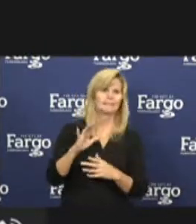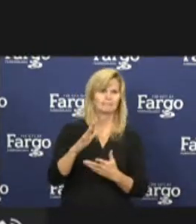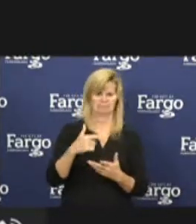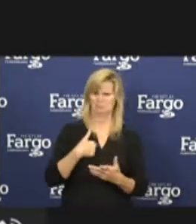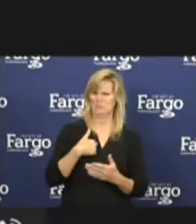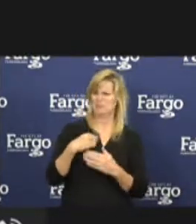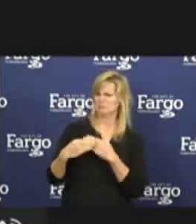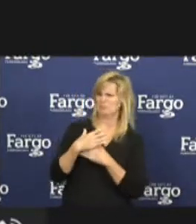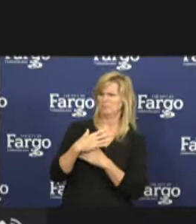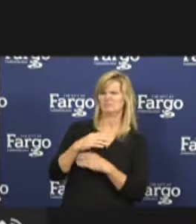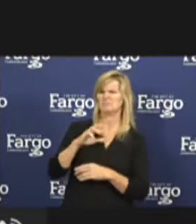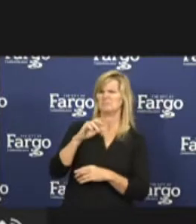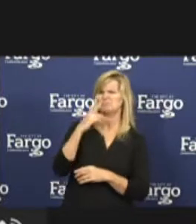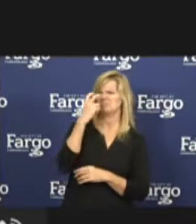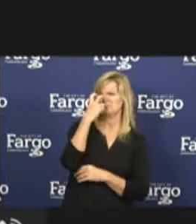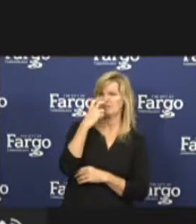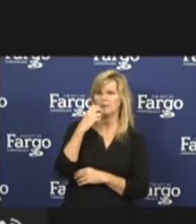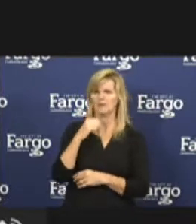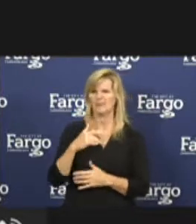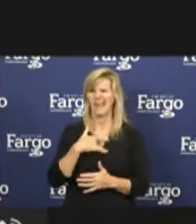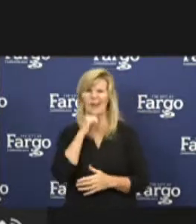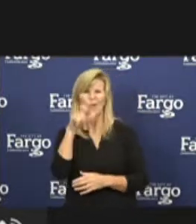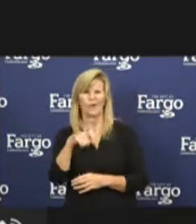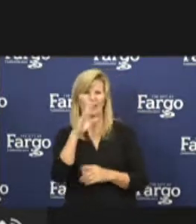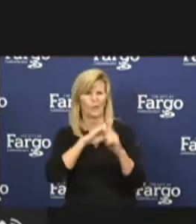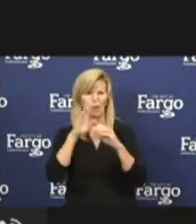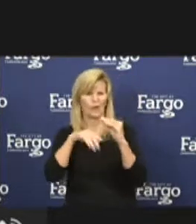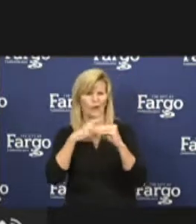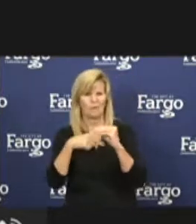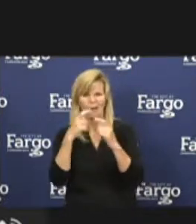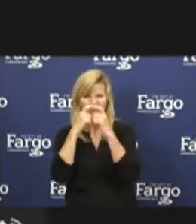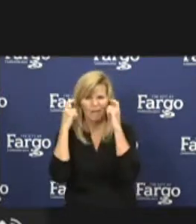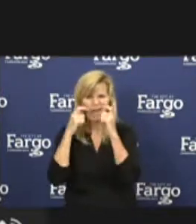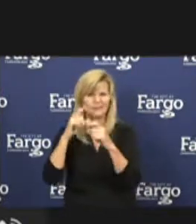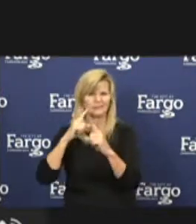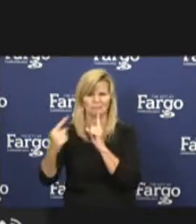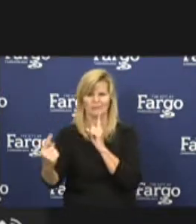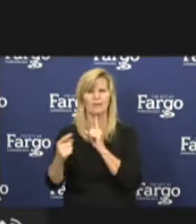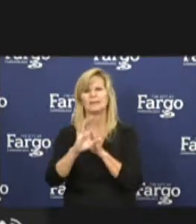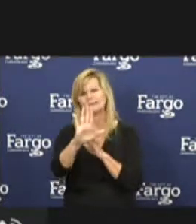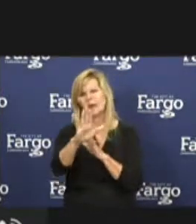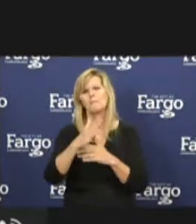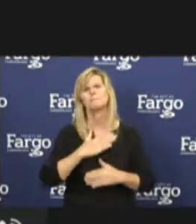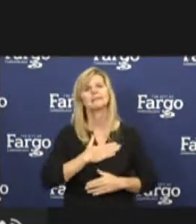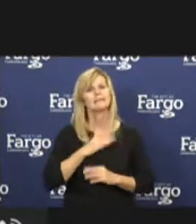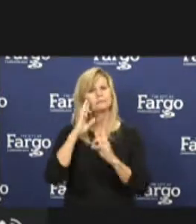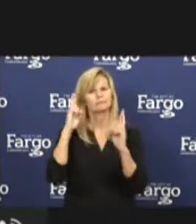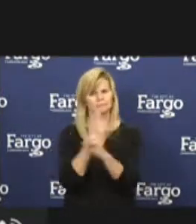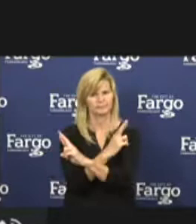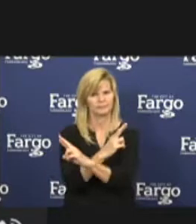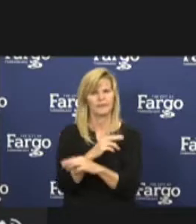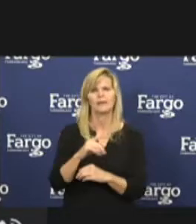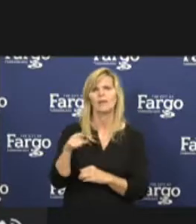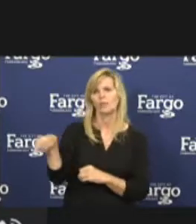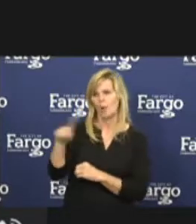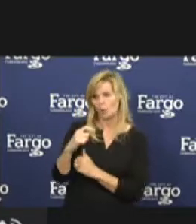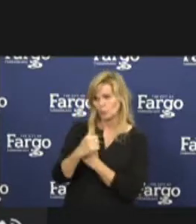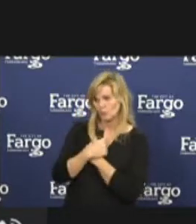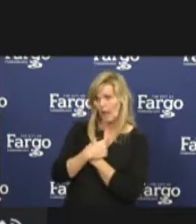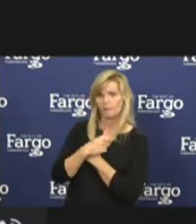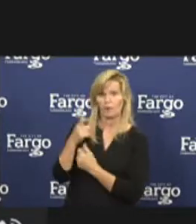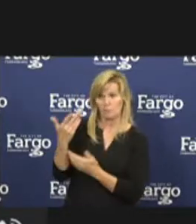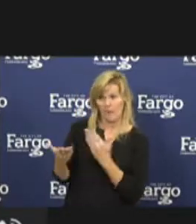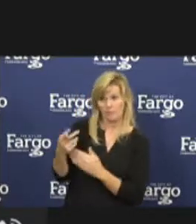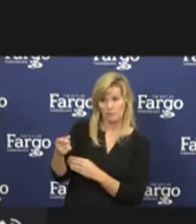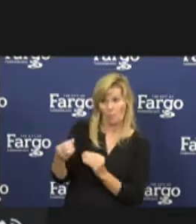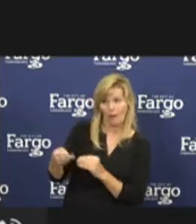risk, and you may feel like you don't need to practice good COVID etiquette. But please do. Do it for those you love who may be